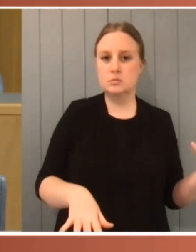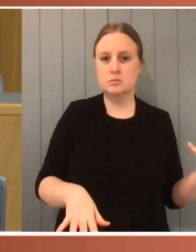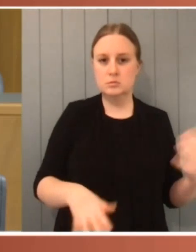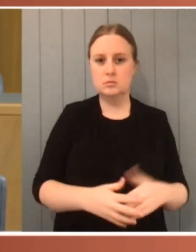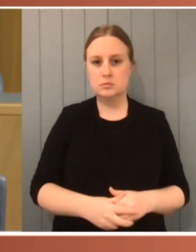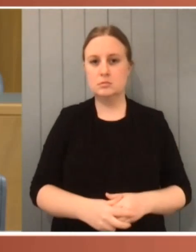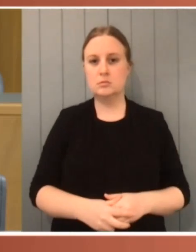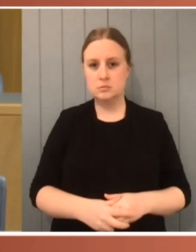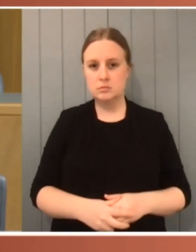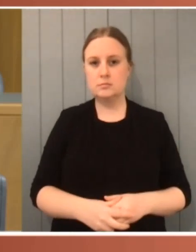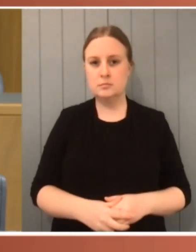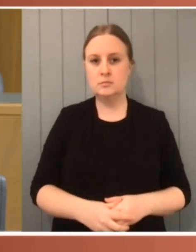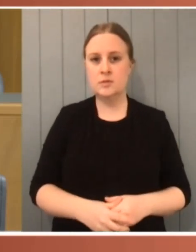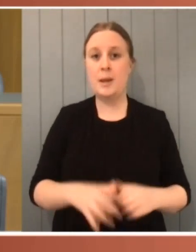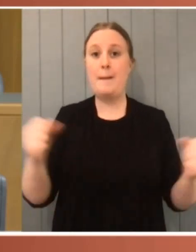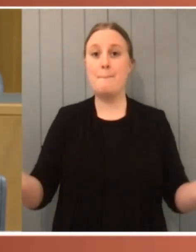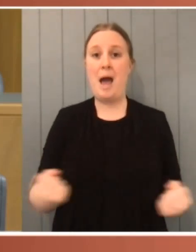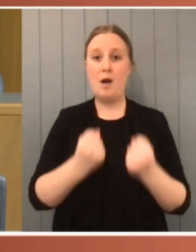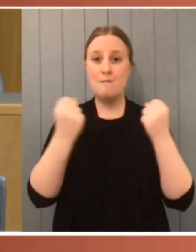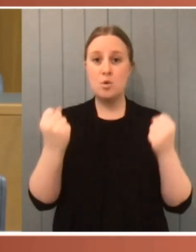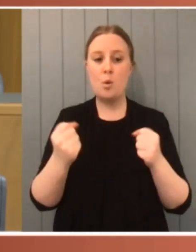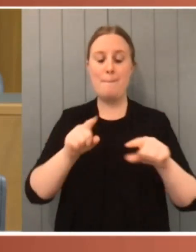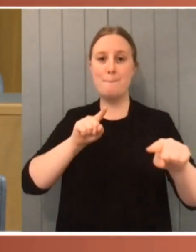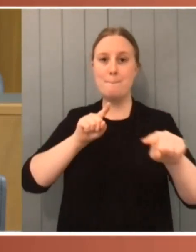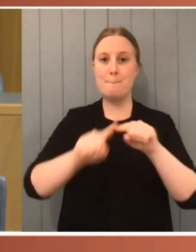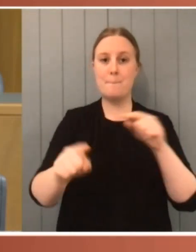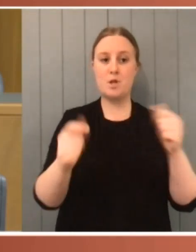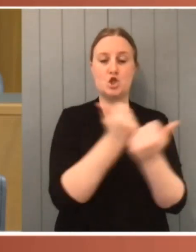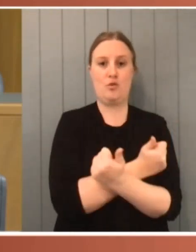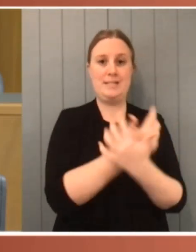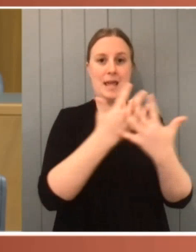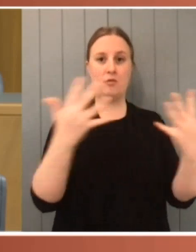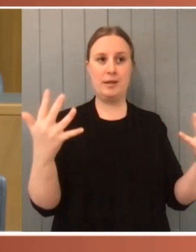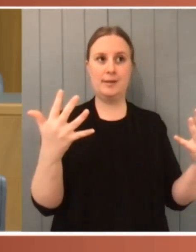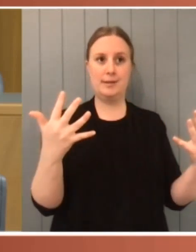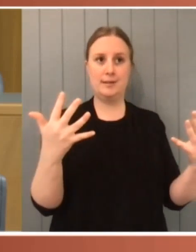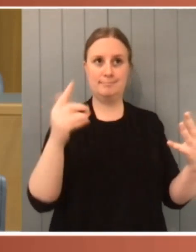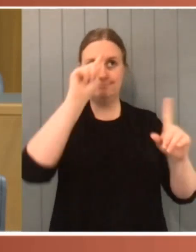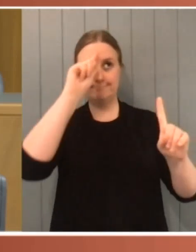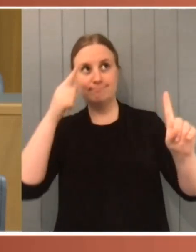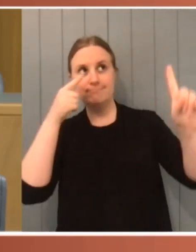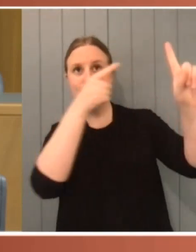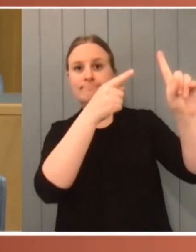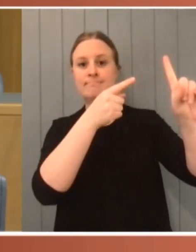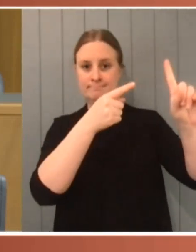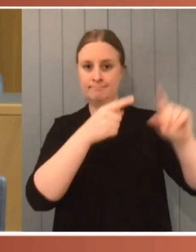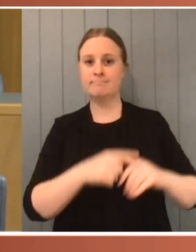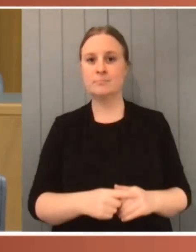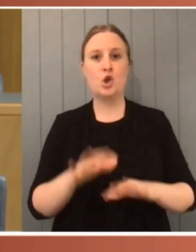powerful majoritarian impulse and lack of worship of individual rights in the country's political